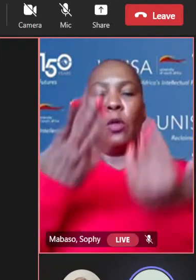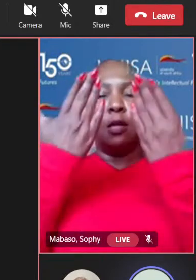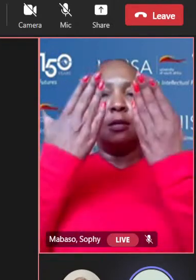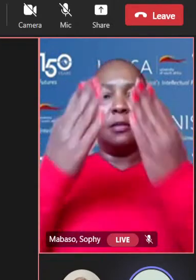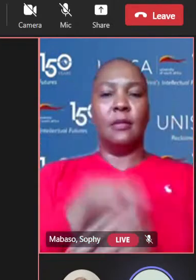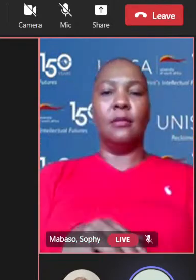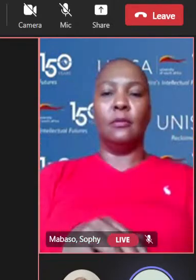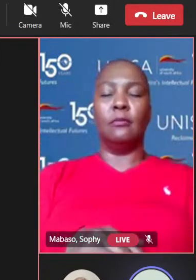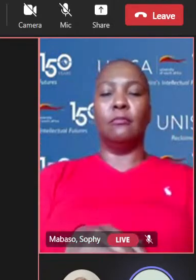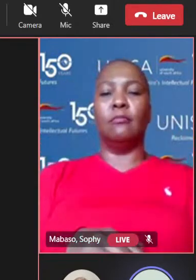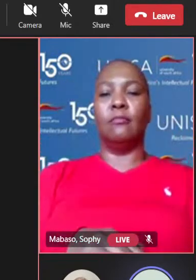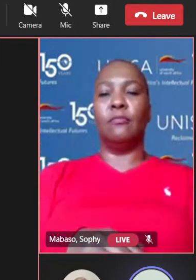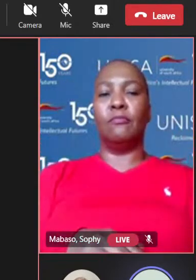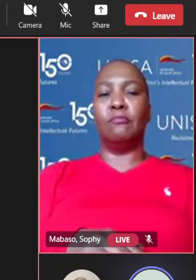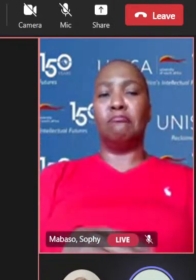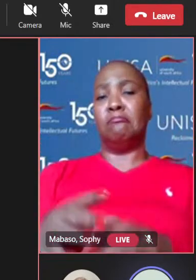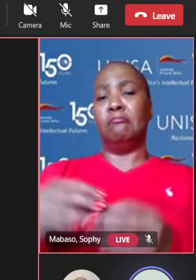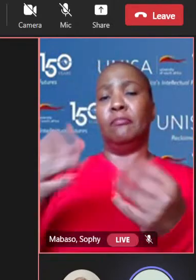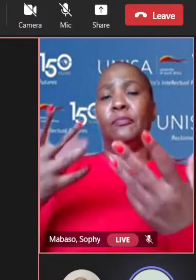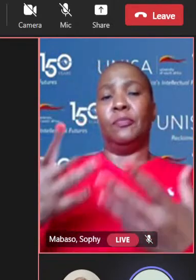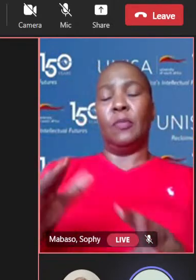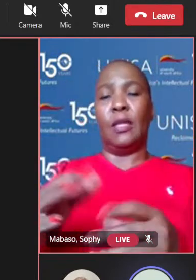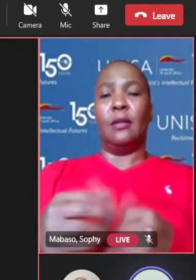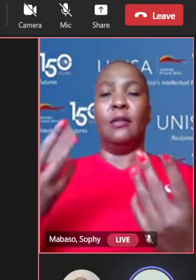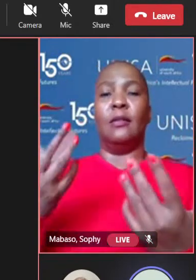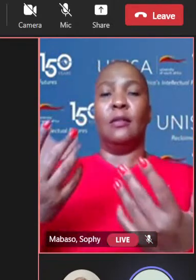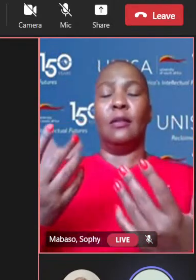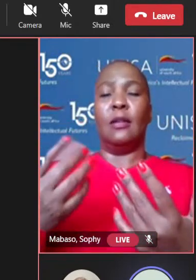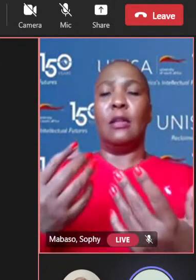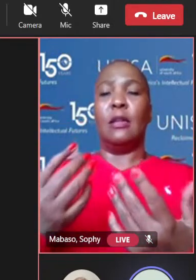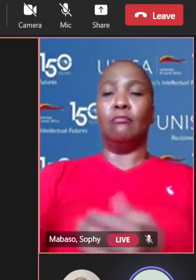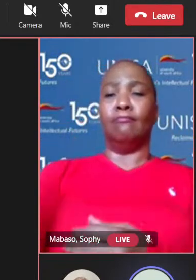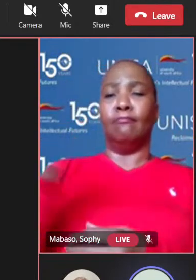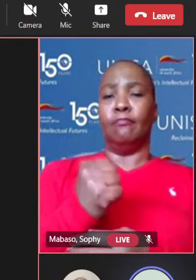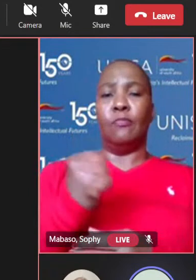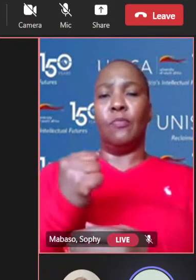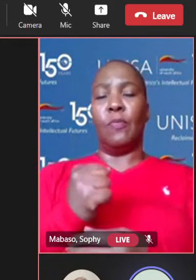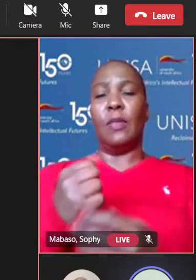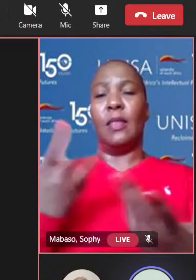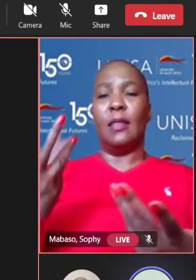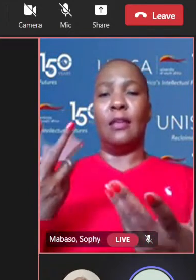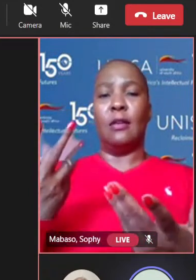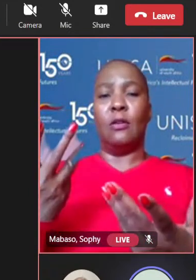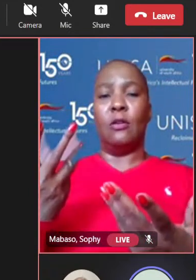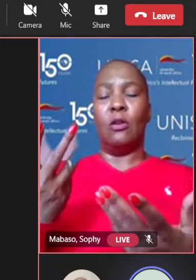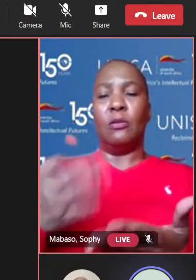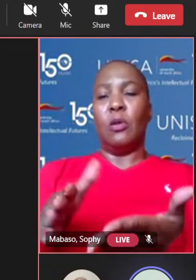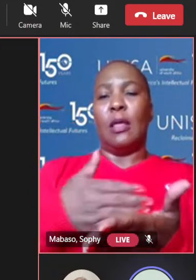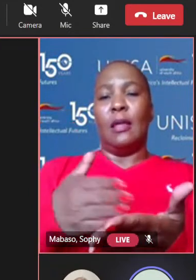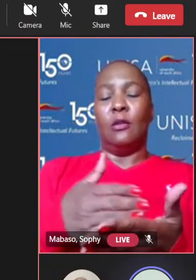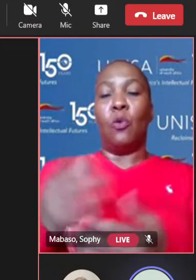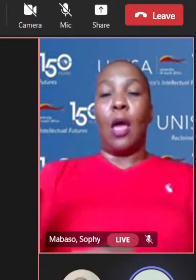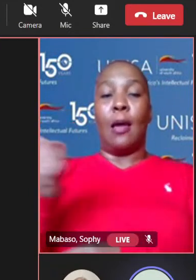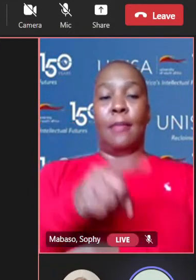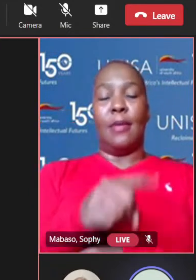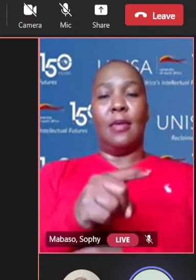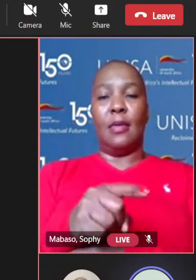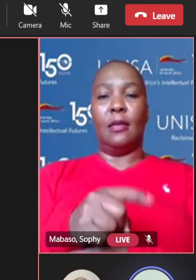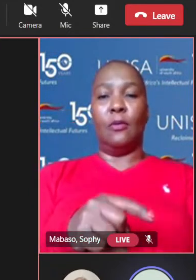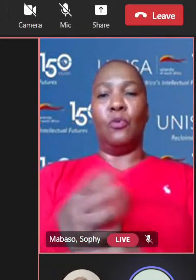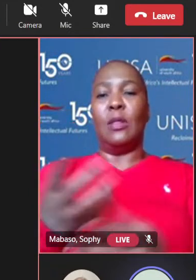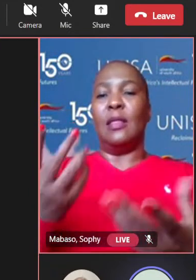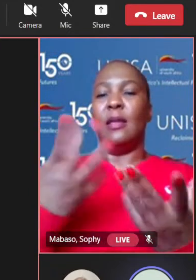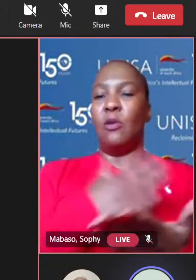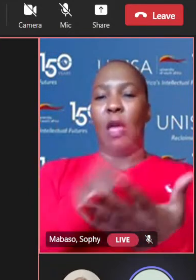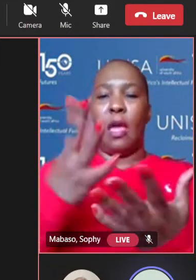already have something. You're not coming empty-handed. You're not coming as an empty vessel. You are coming here with something. So